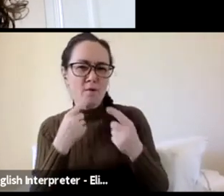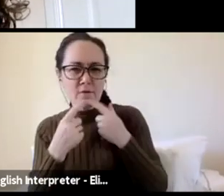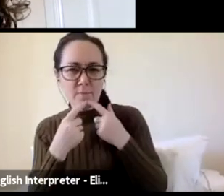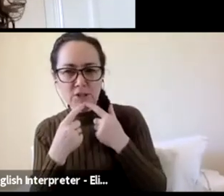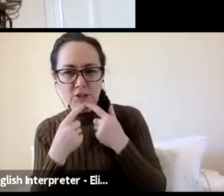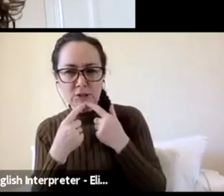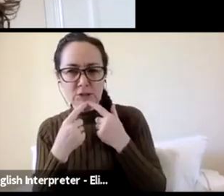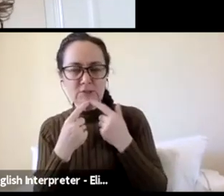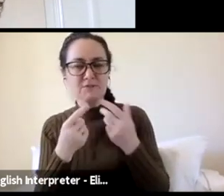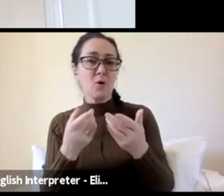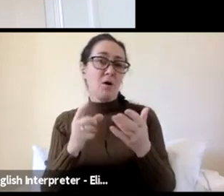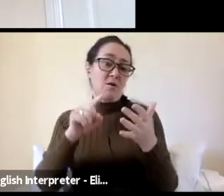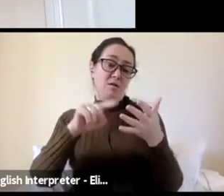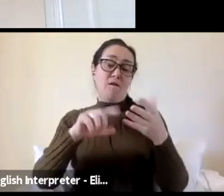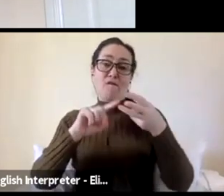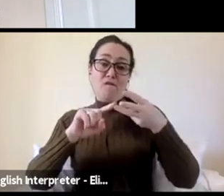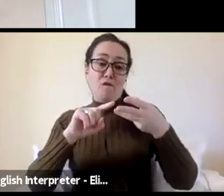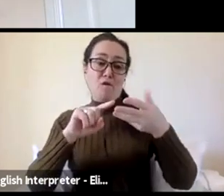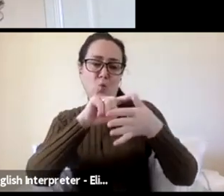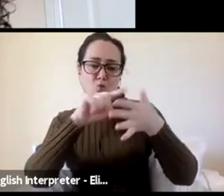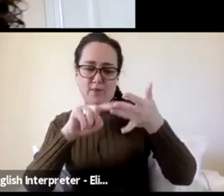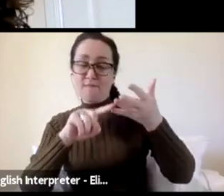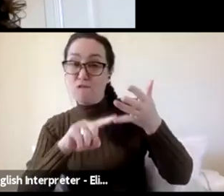are absolutely fine.